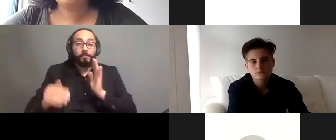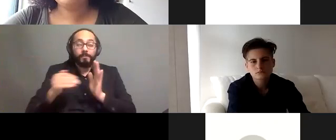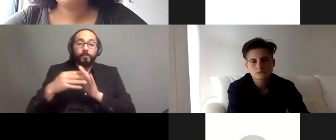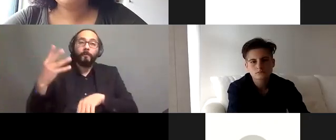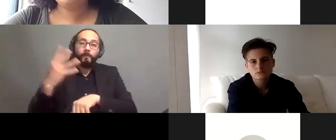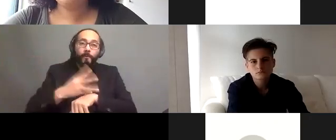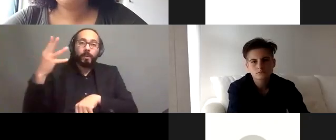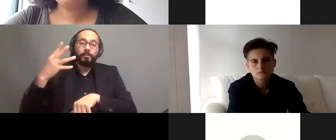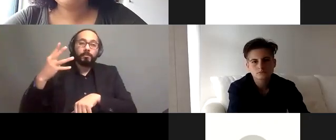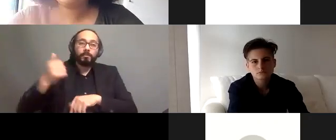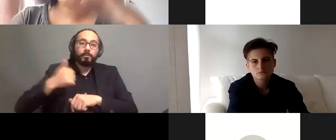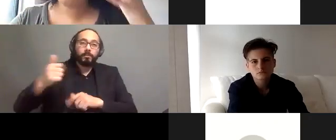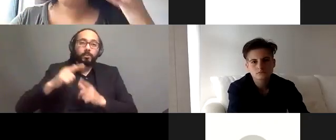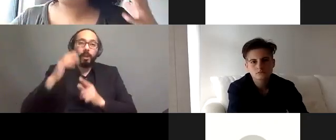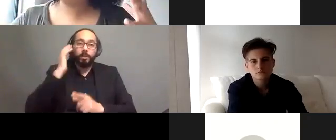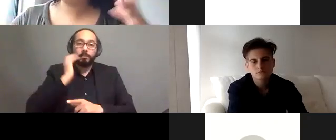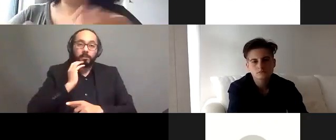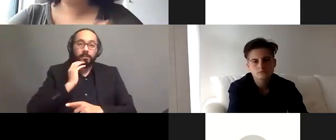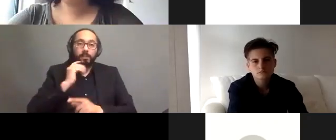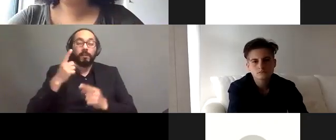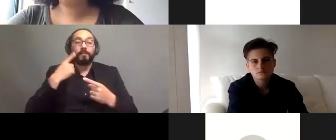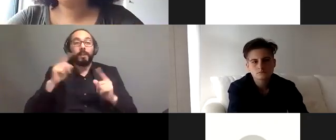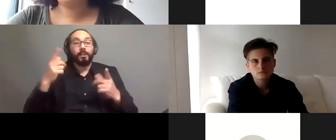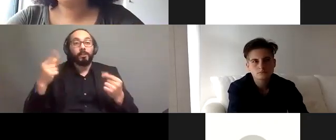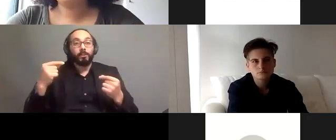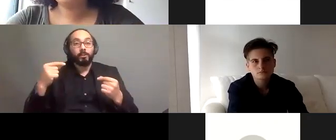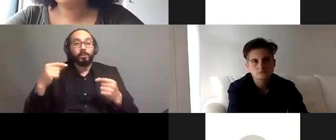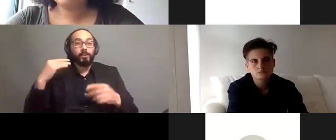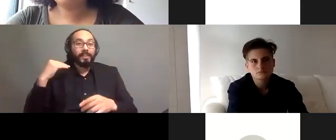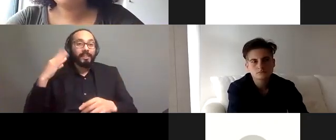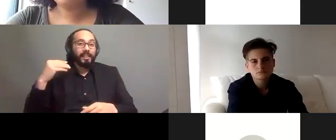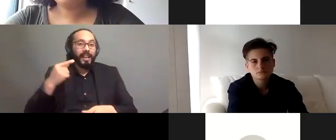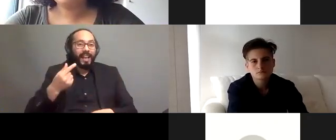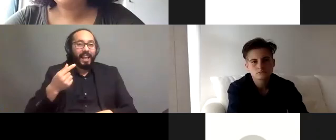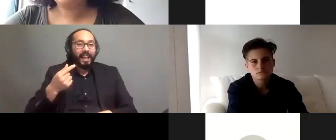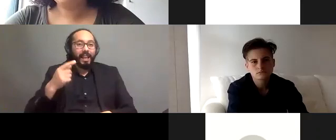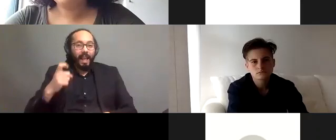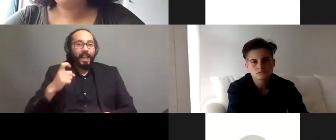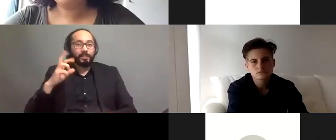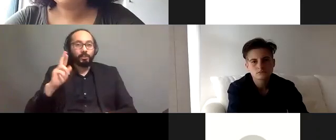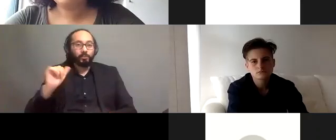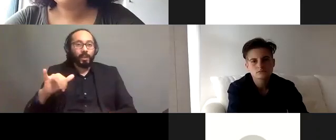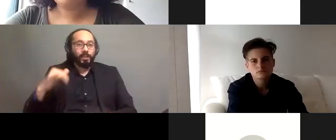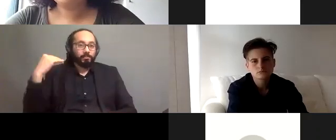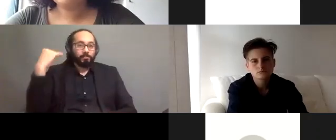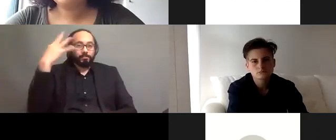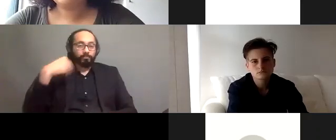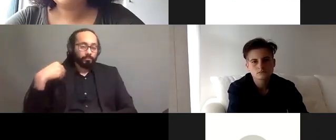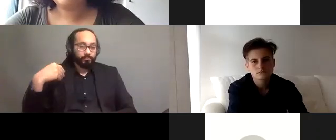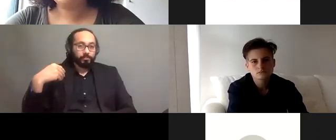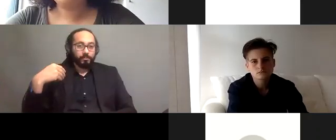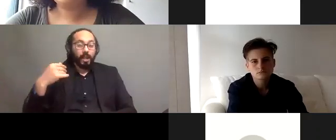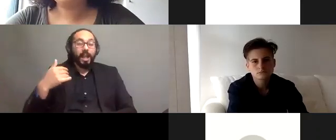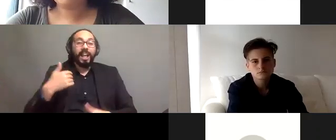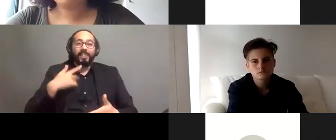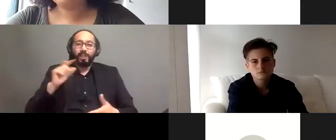they finally gave me an x-ray, which they really should have done the first time. And by the 4th time I was saying that I